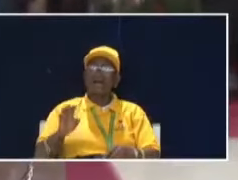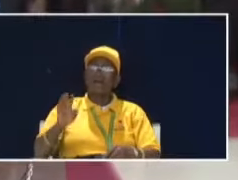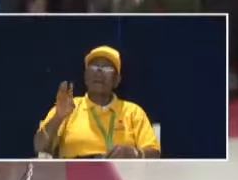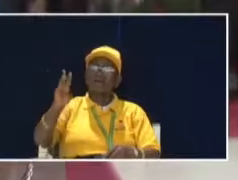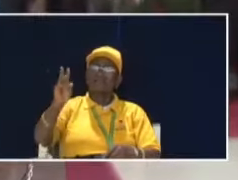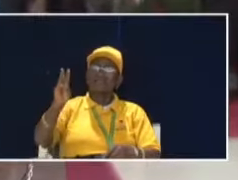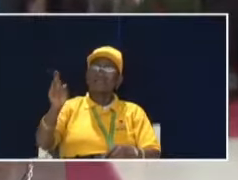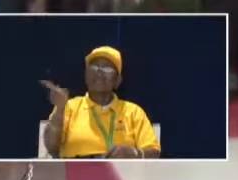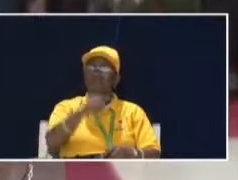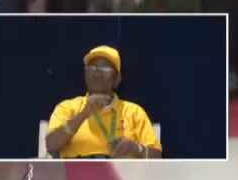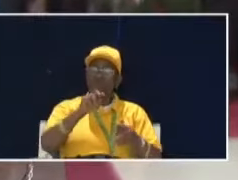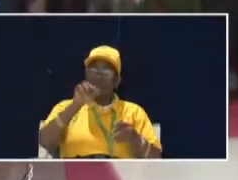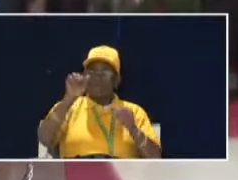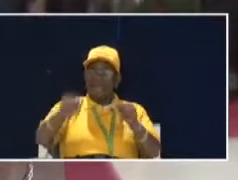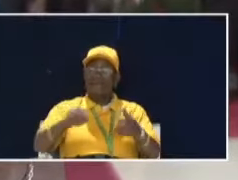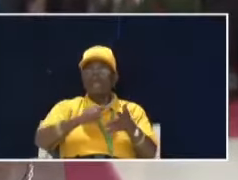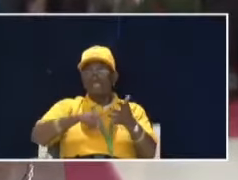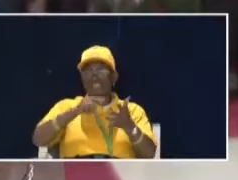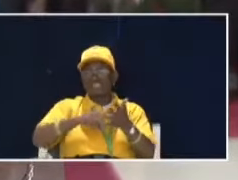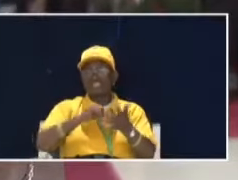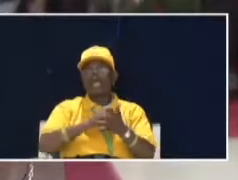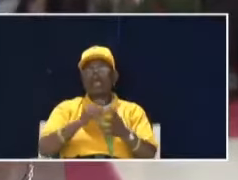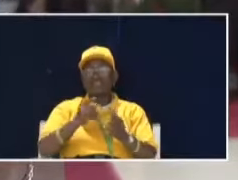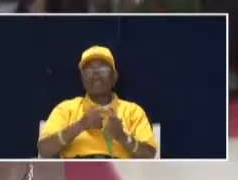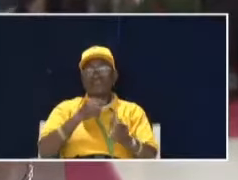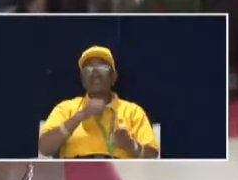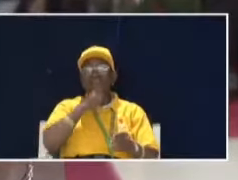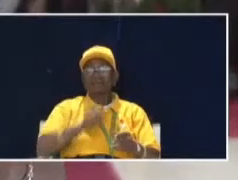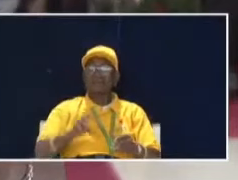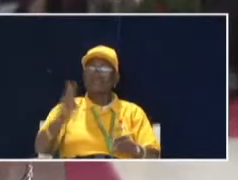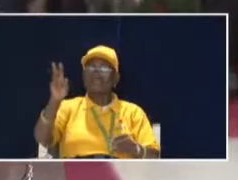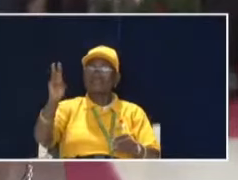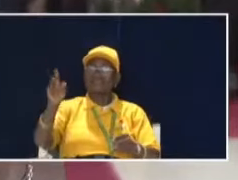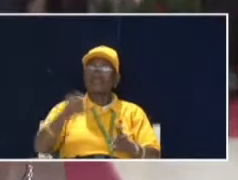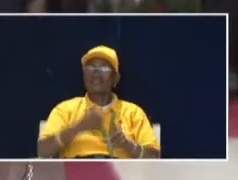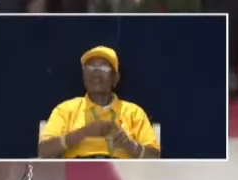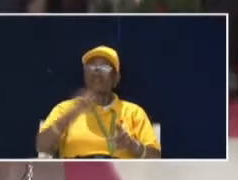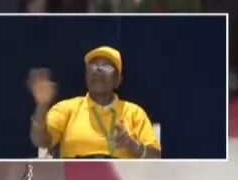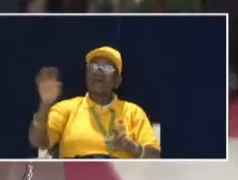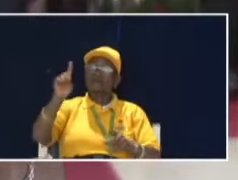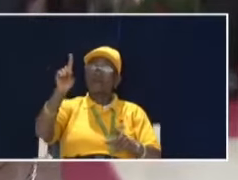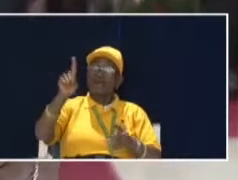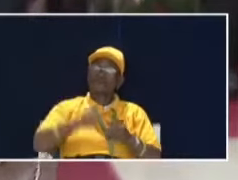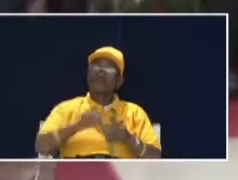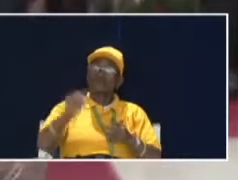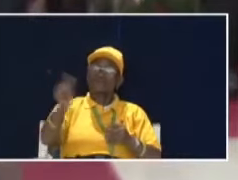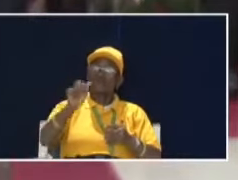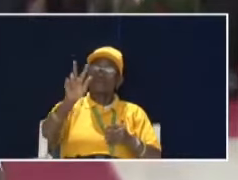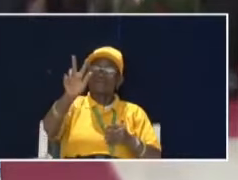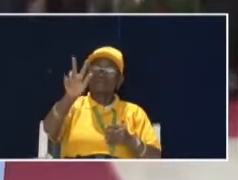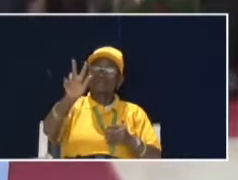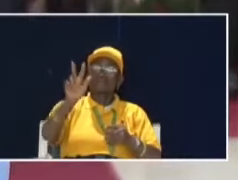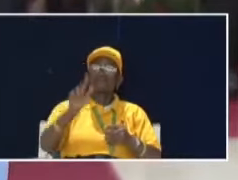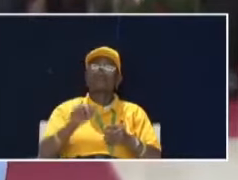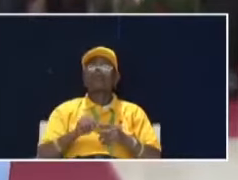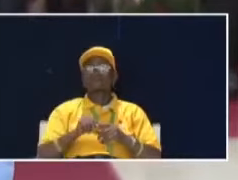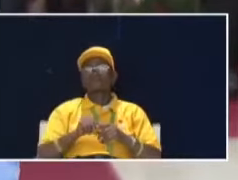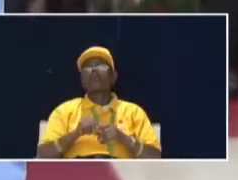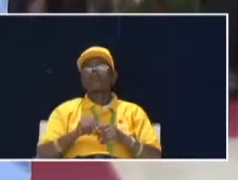You can read it from verse 1 to 13. 1 Samuel 16 from verse 1 to 13.